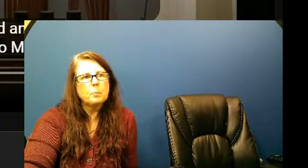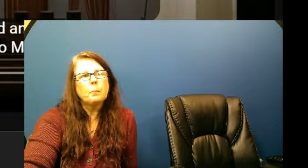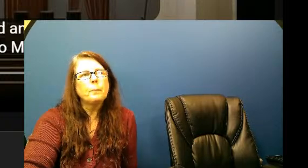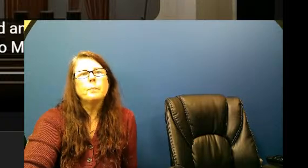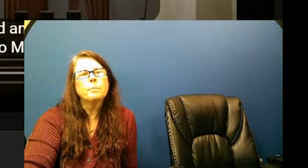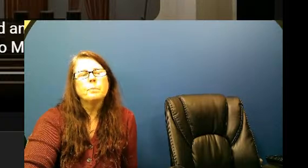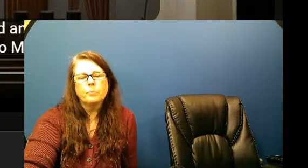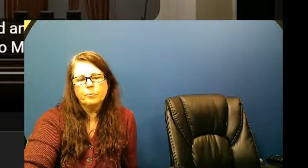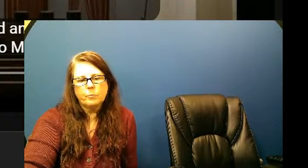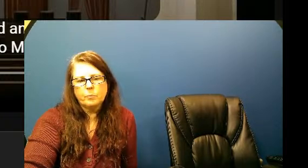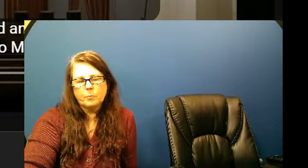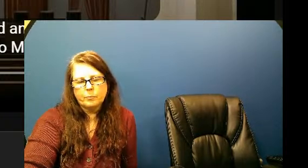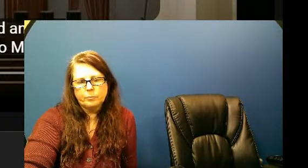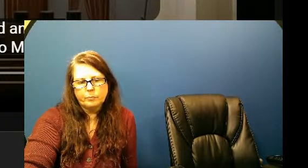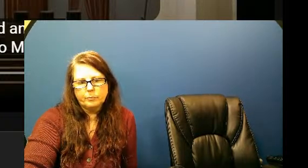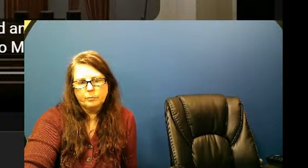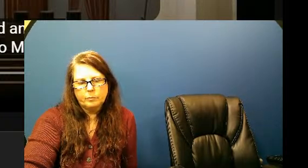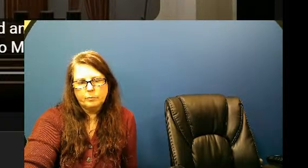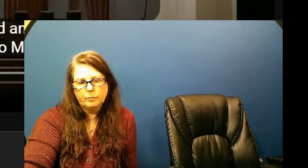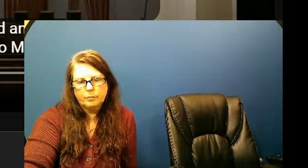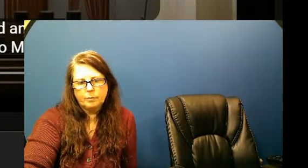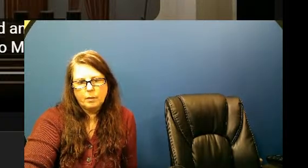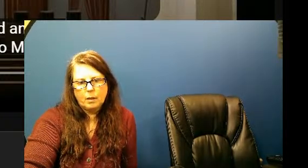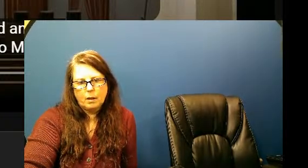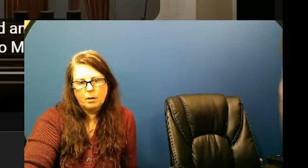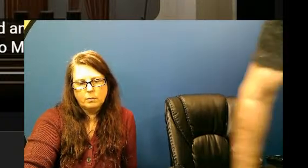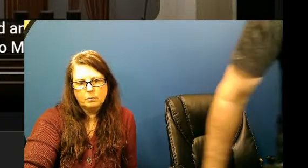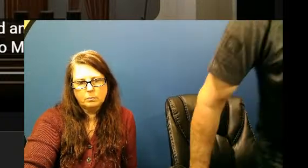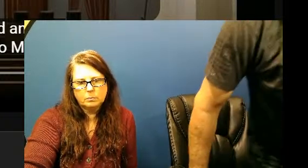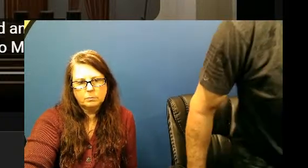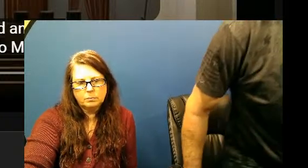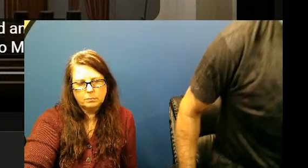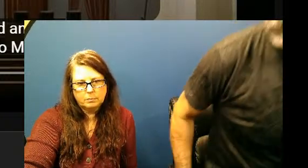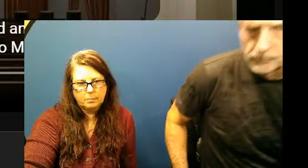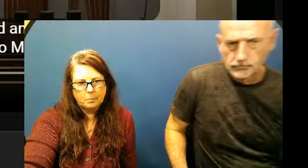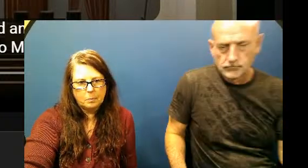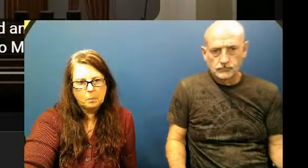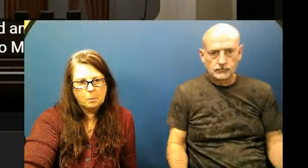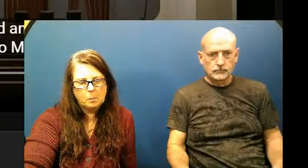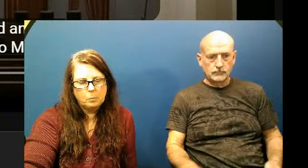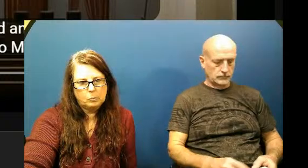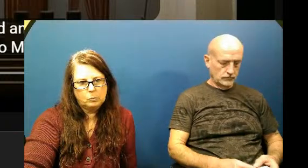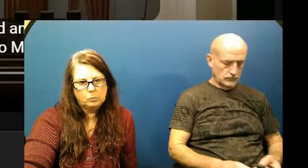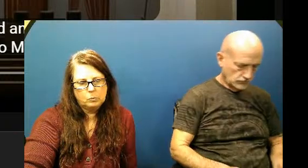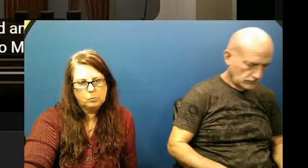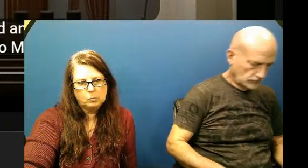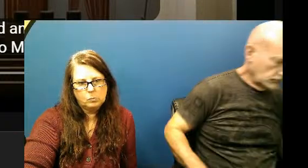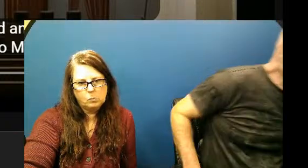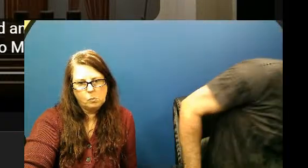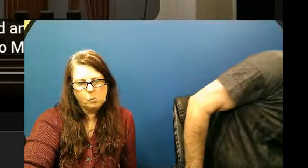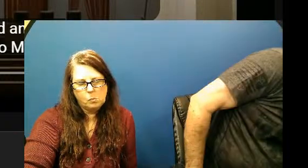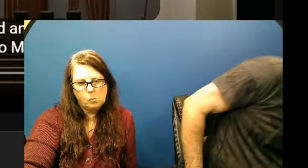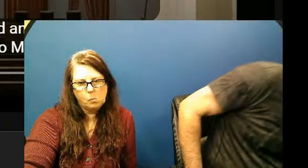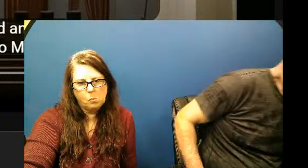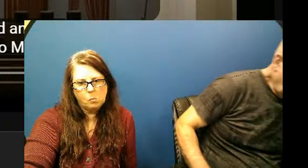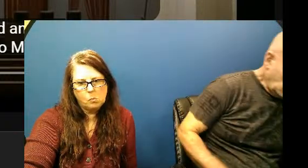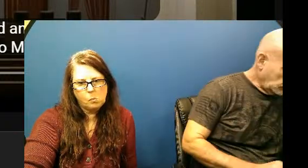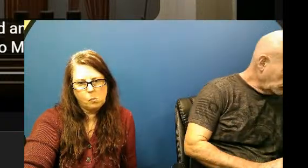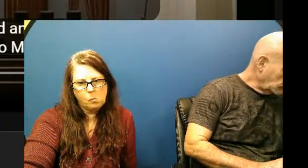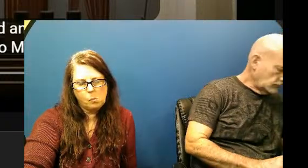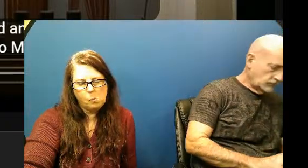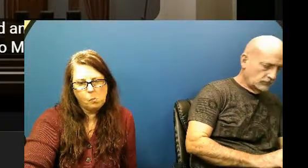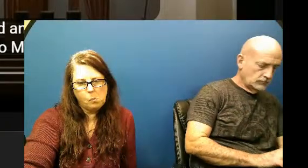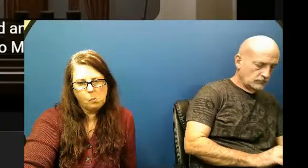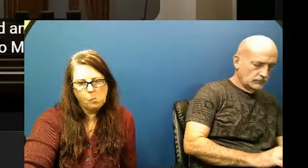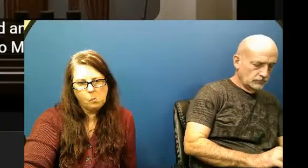too. So, as I understand the law, it's 270 days unless extended. And once that time runs, I'm not sure you're talking about an